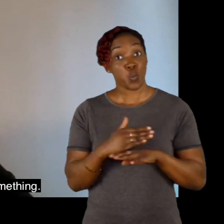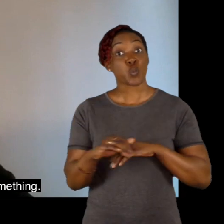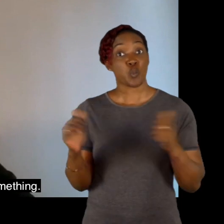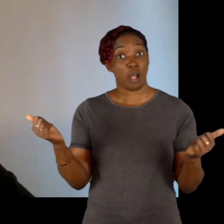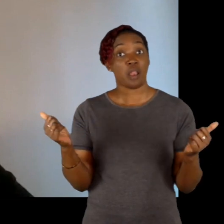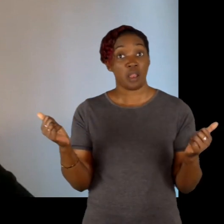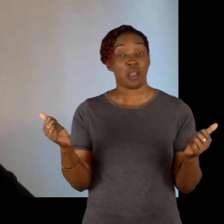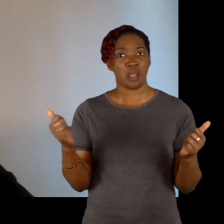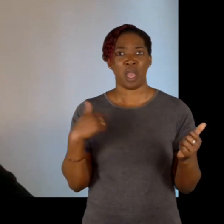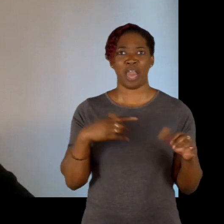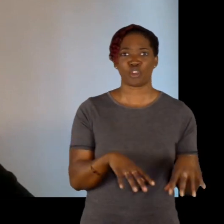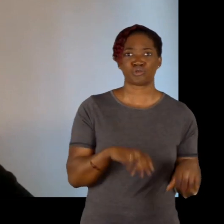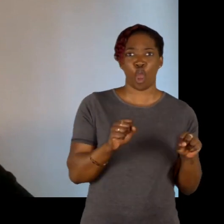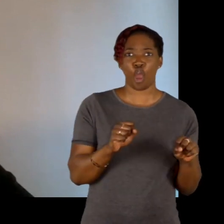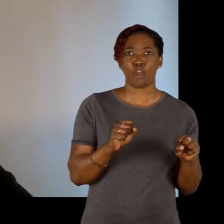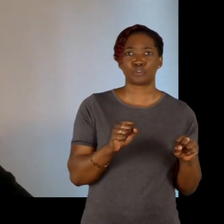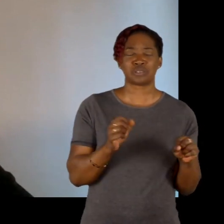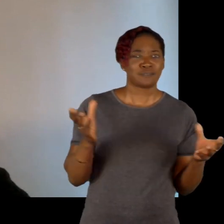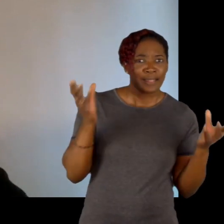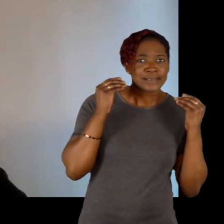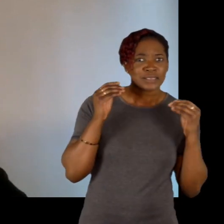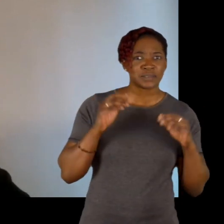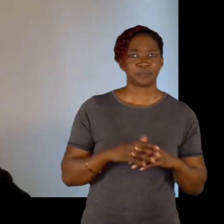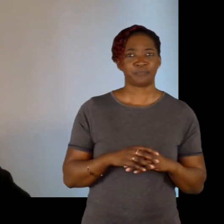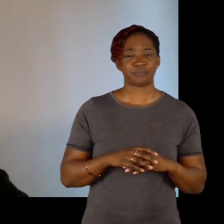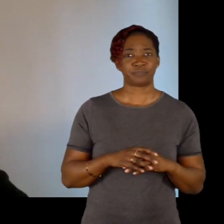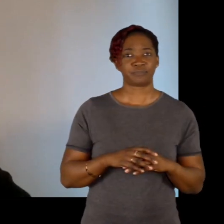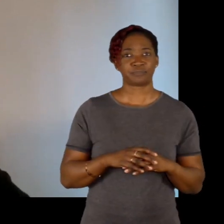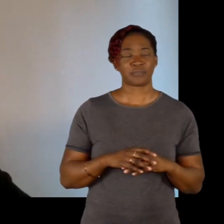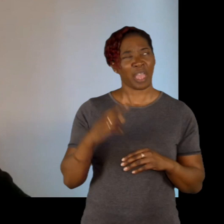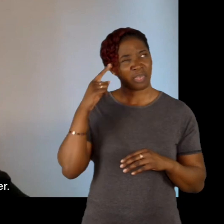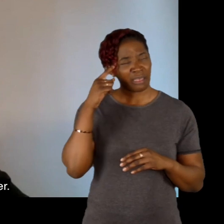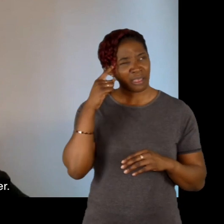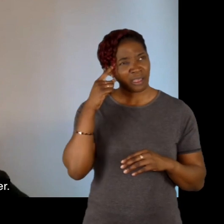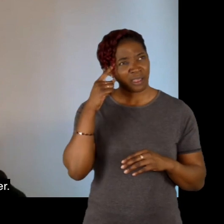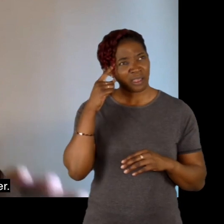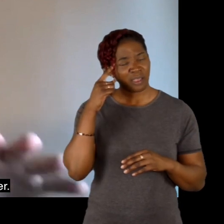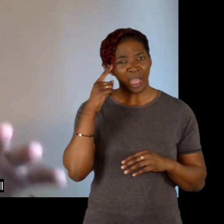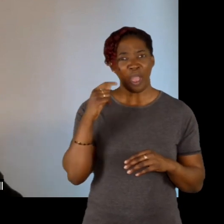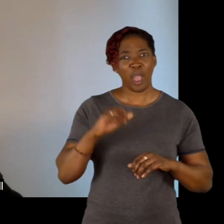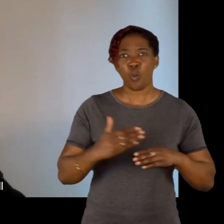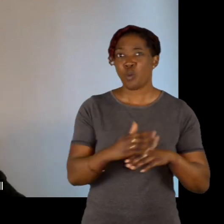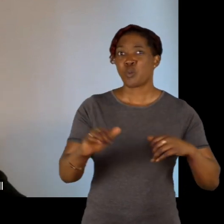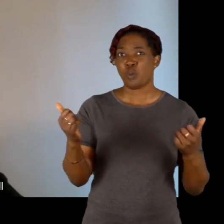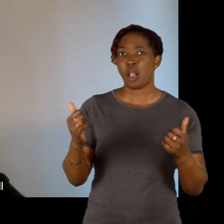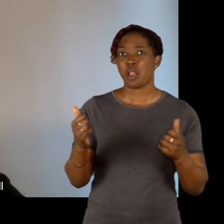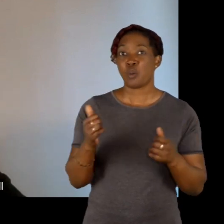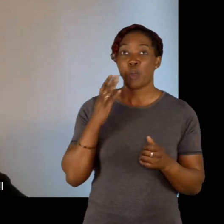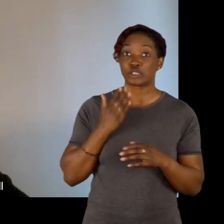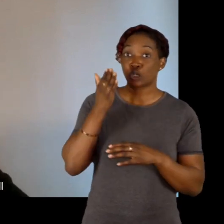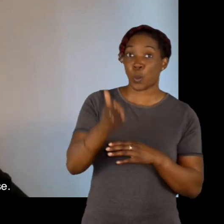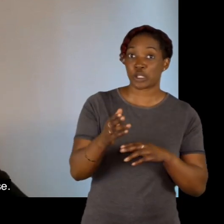grease them up or something. But yeah, no, I think it worked really well, especially at the start of the scene with the missing person poster. kind of the street, I think it